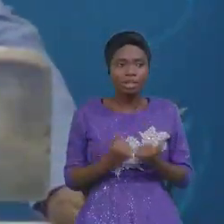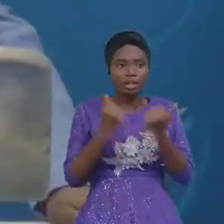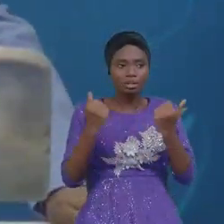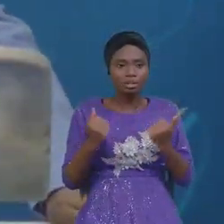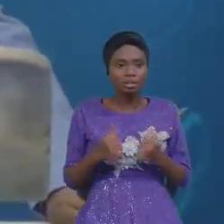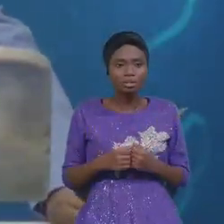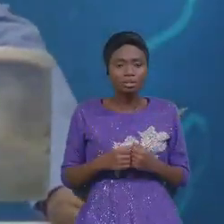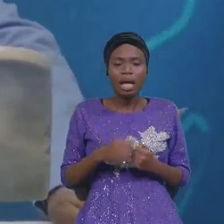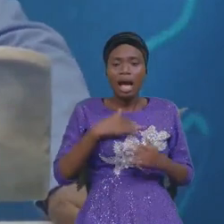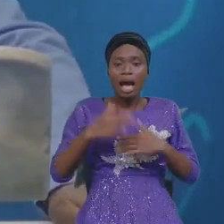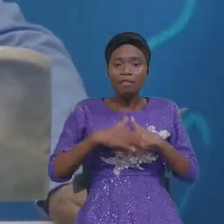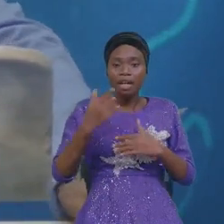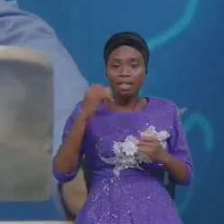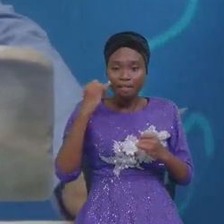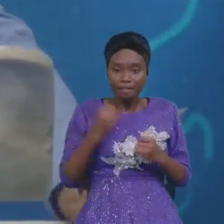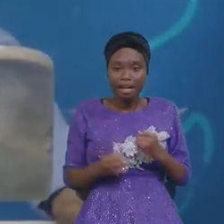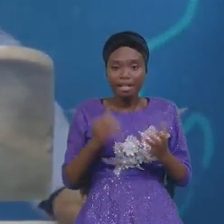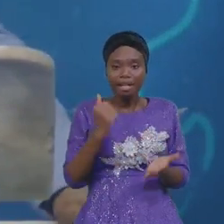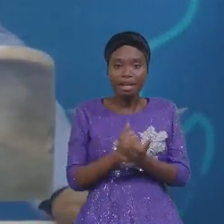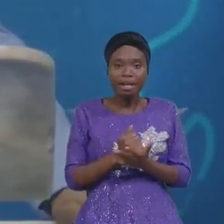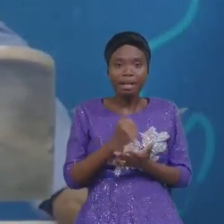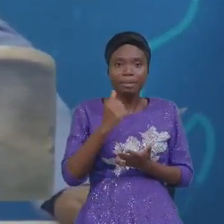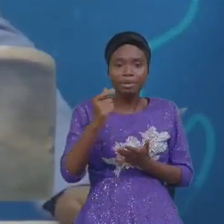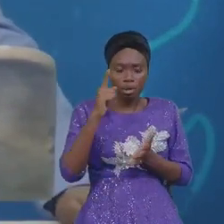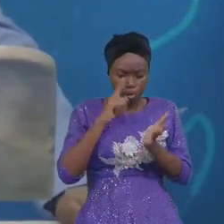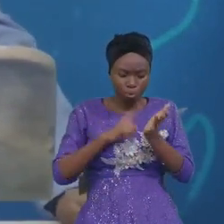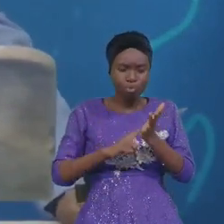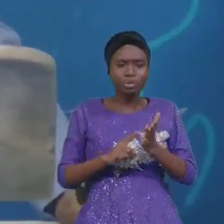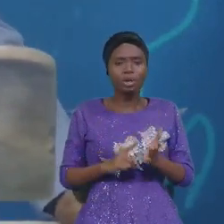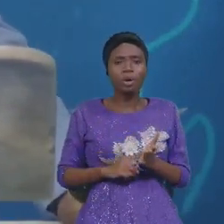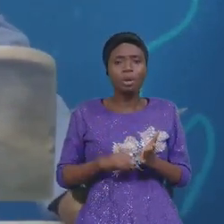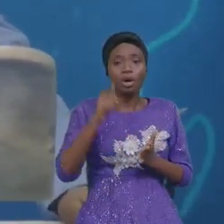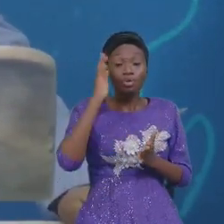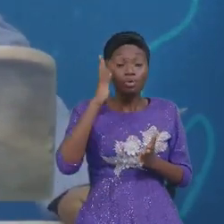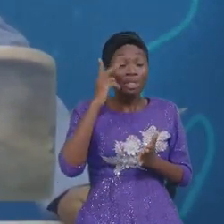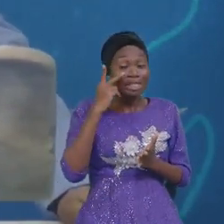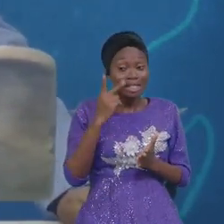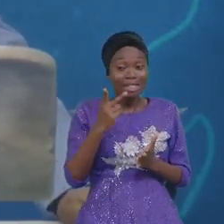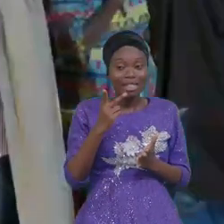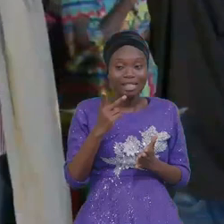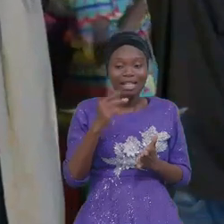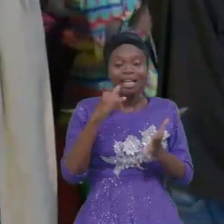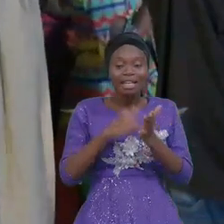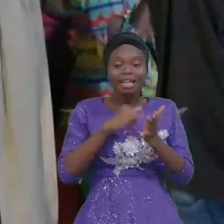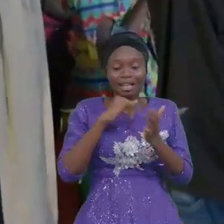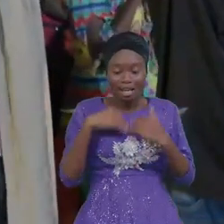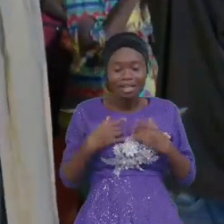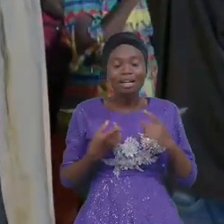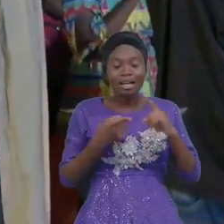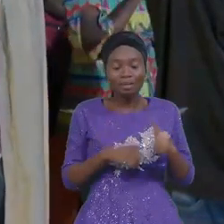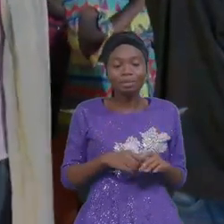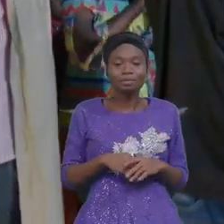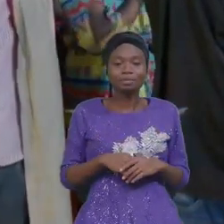after the final amen, your checkup, you will see it is done.